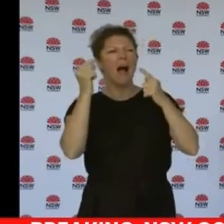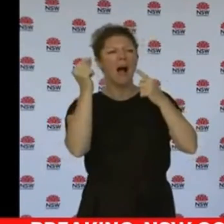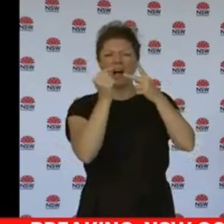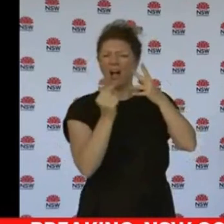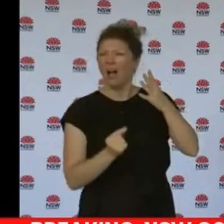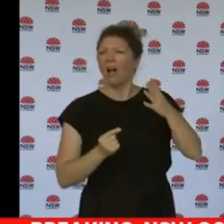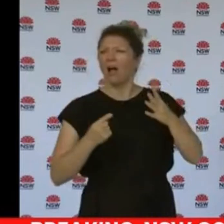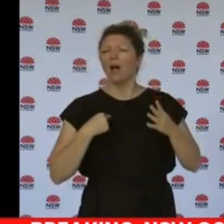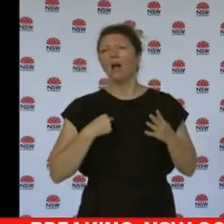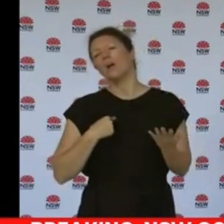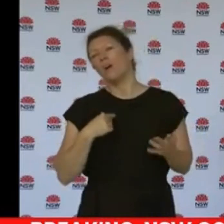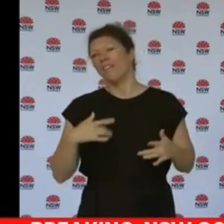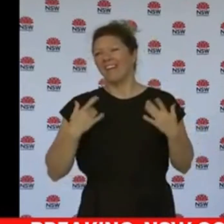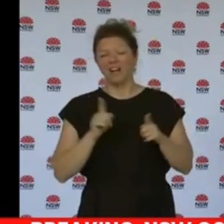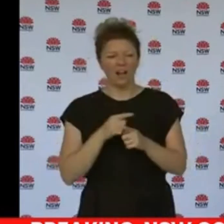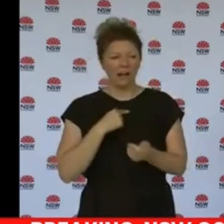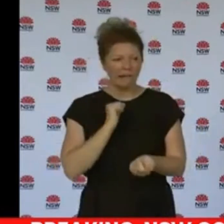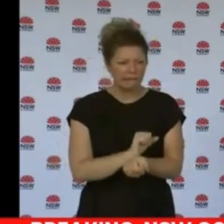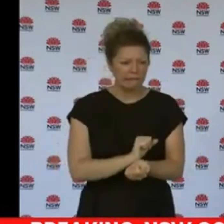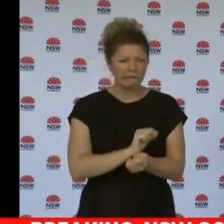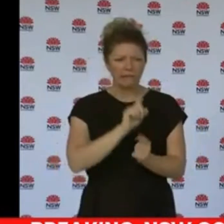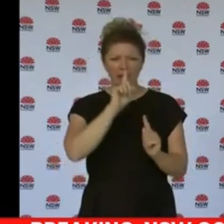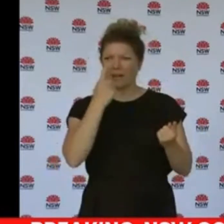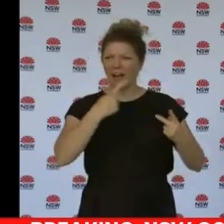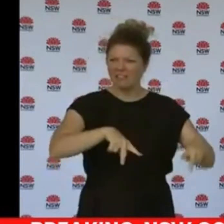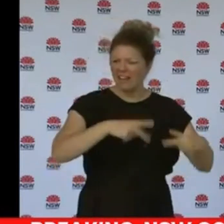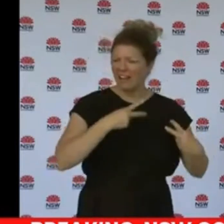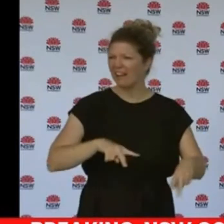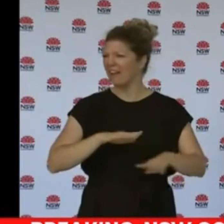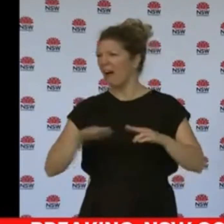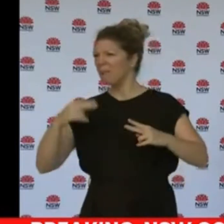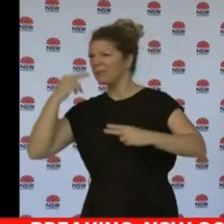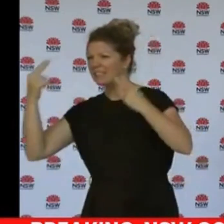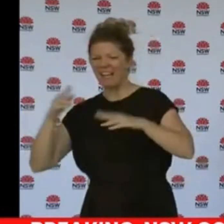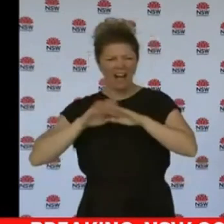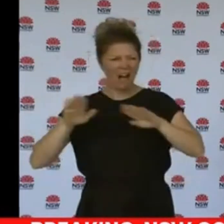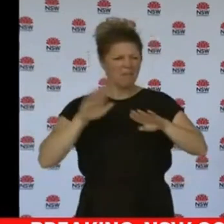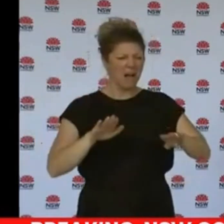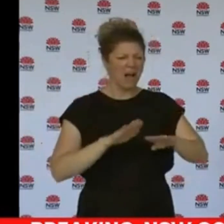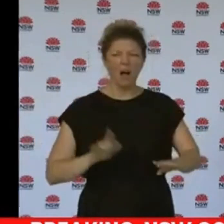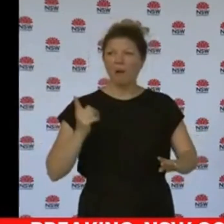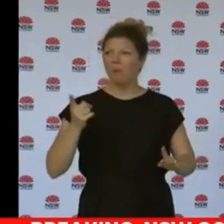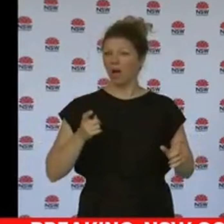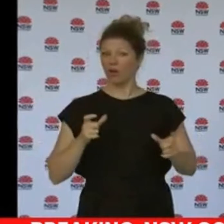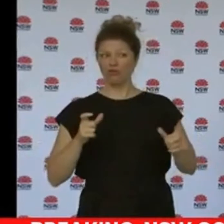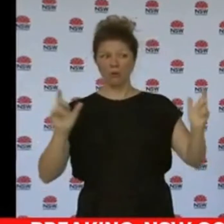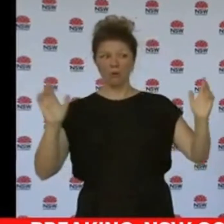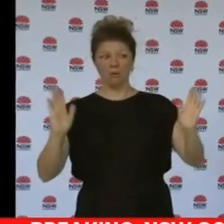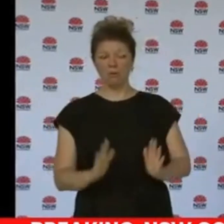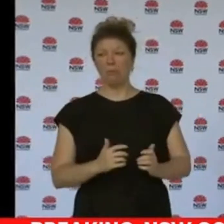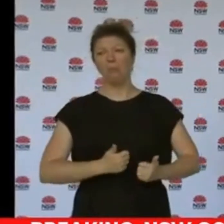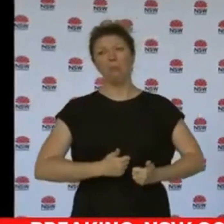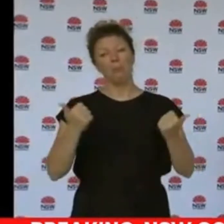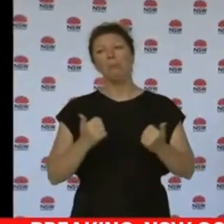whilst we're restricted in how we can sing or dance or do other activity, I think the general freedoms we have in view of where we're at